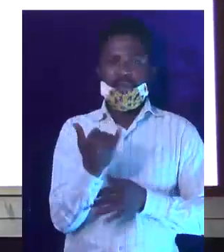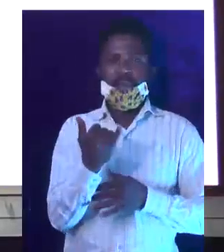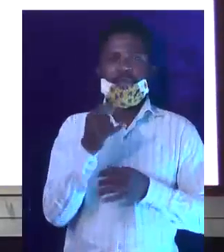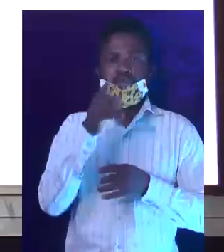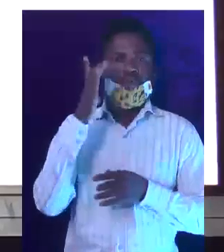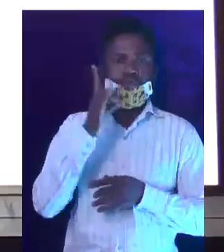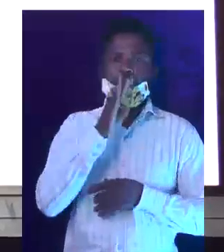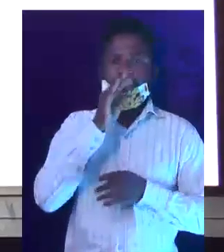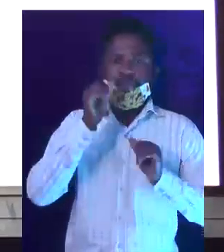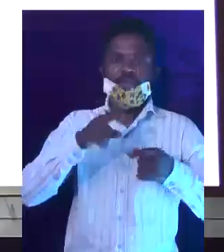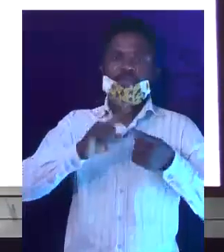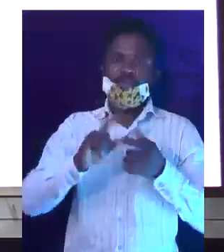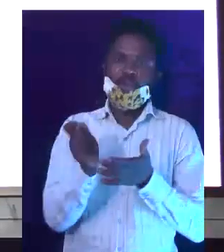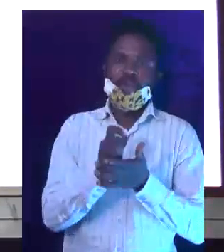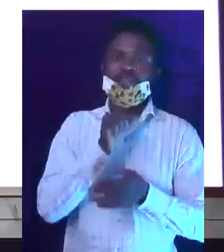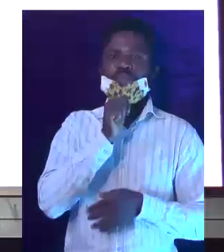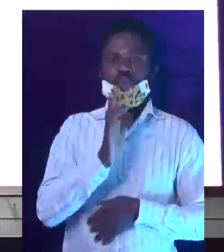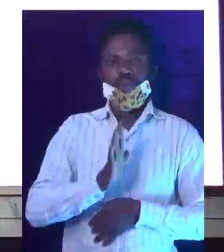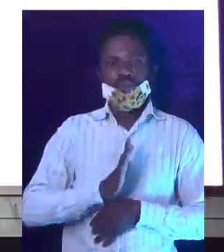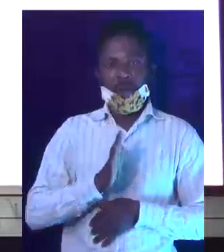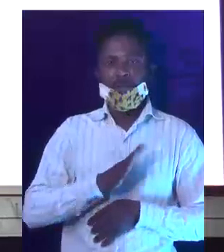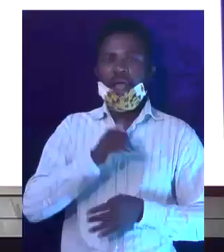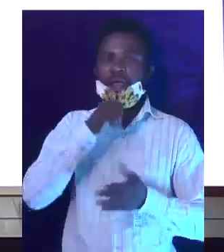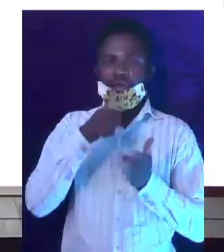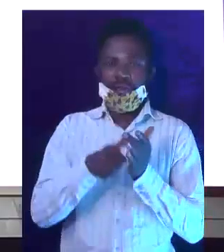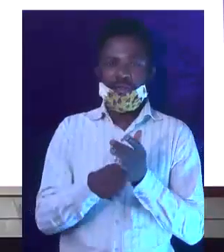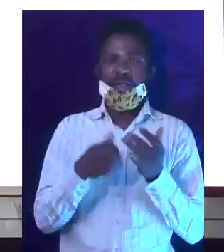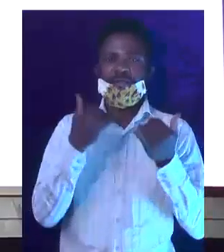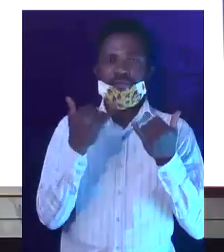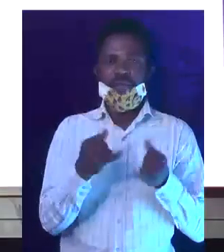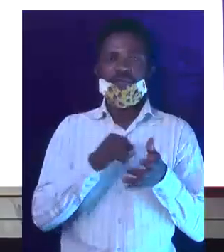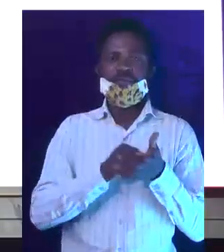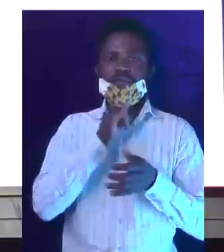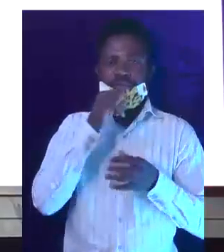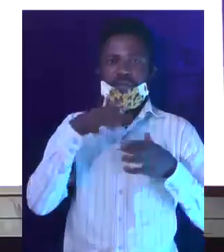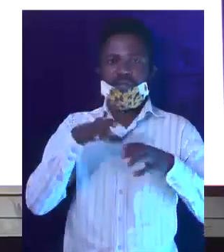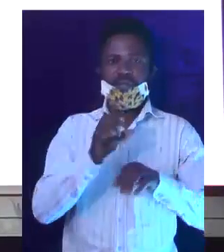be able to write informal letter. Now it's activity time.